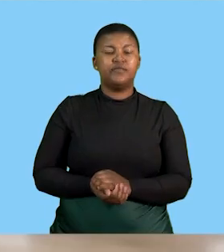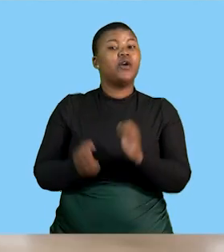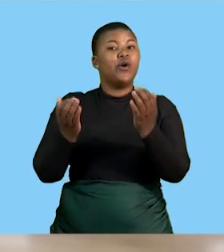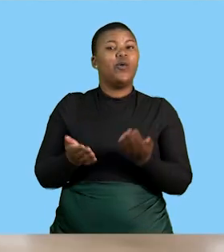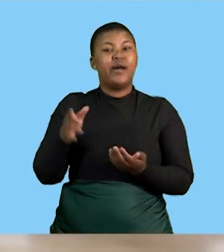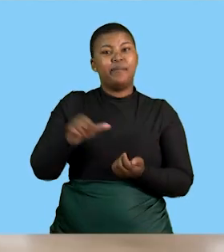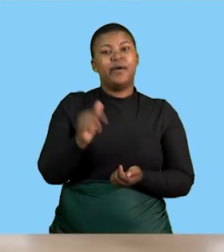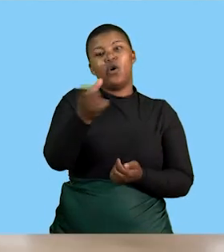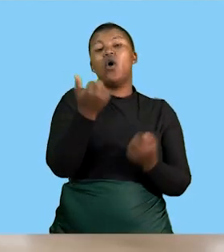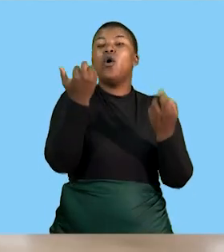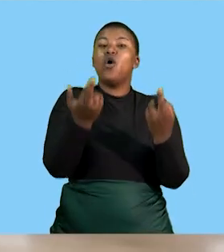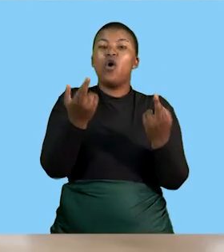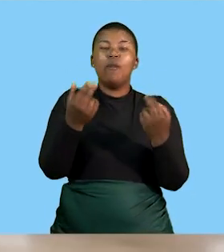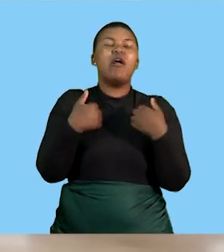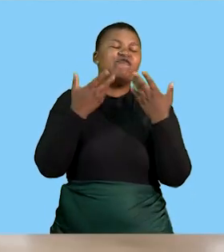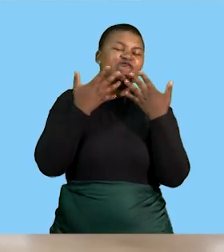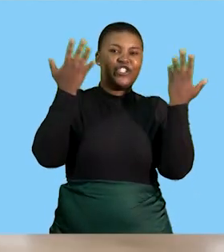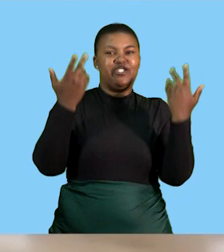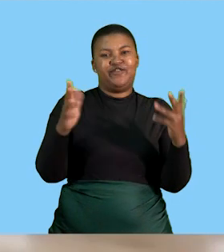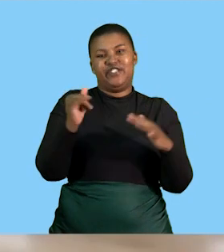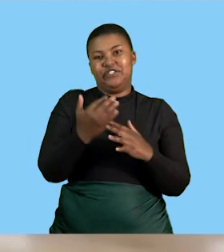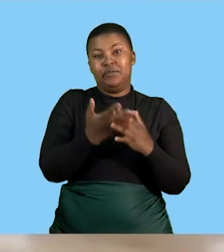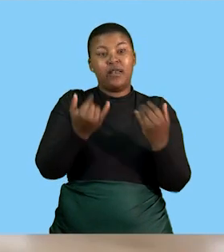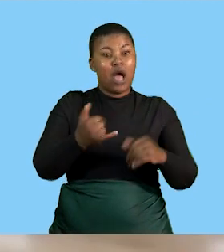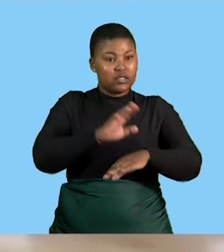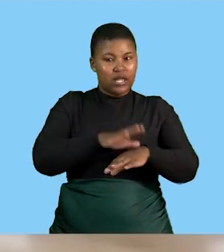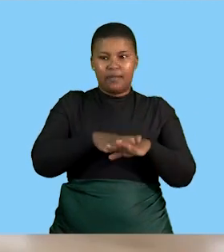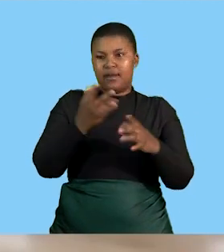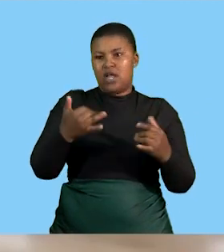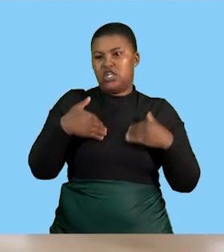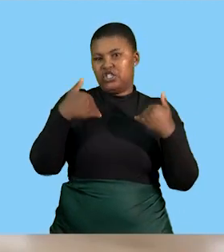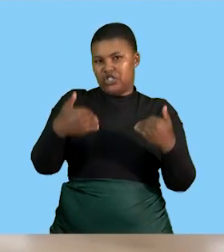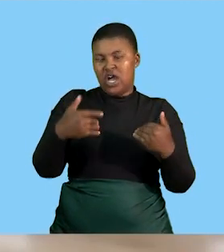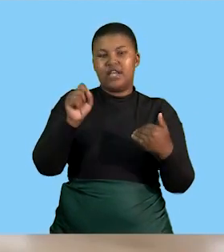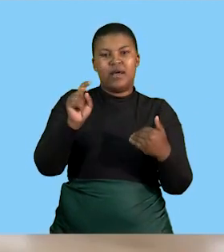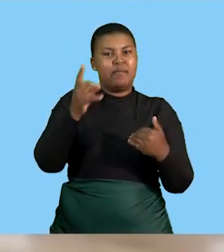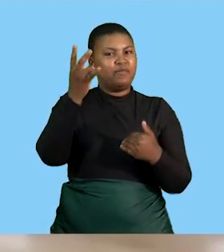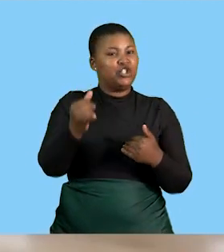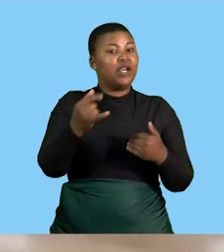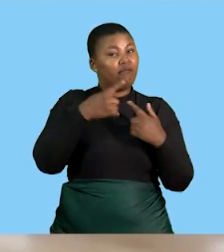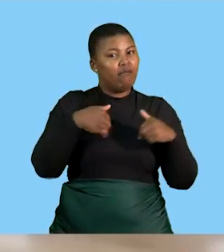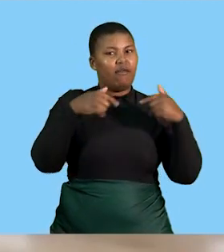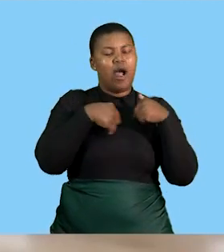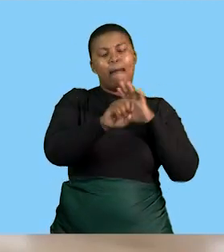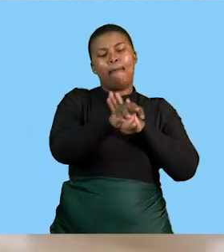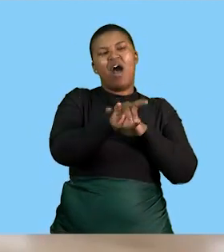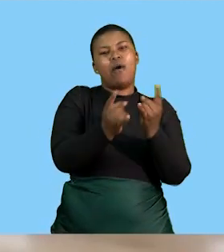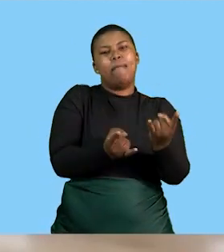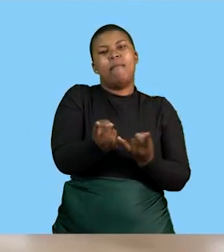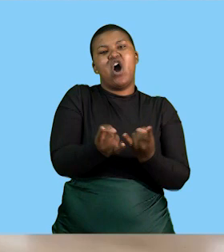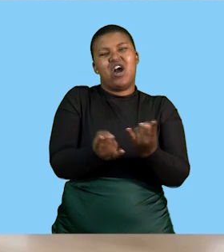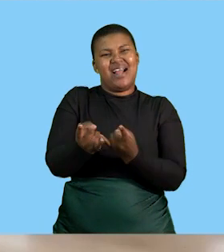Welcome back, everybody. I hope you feel refreshed, and it's time for us to start and have a look at our market environment and